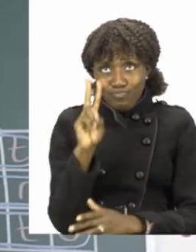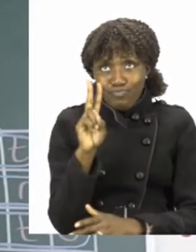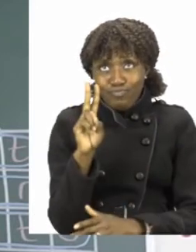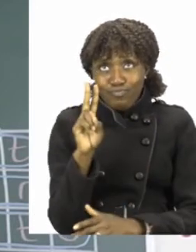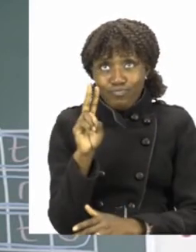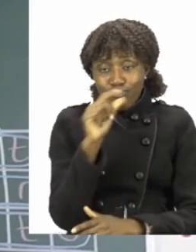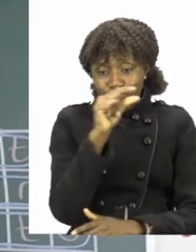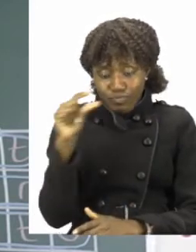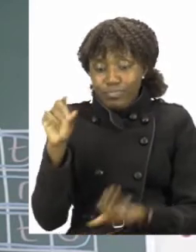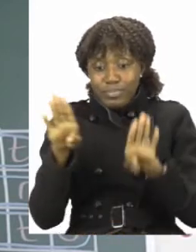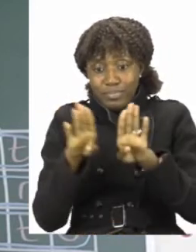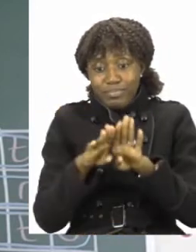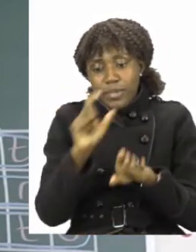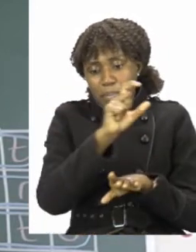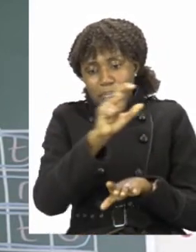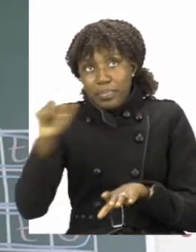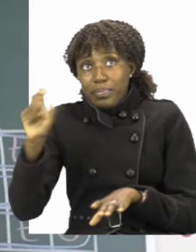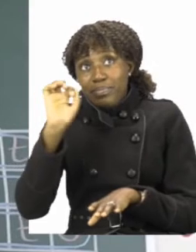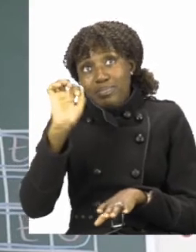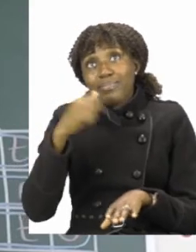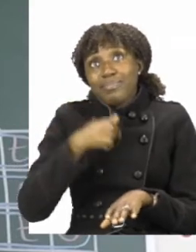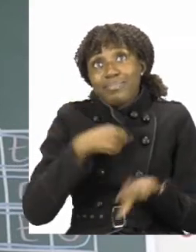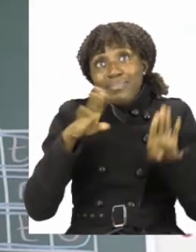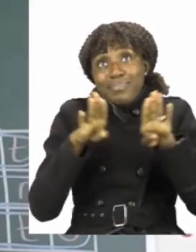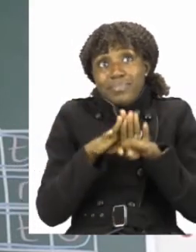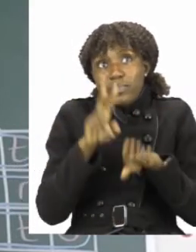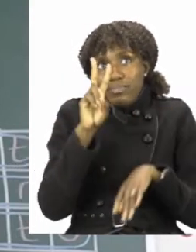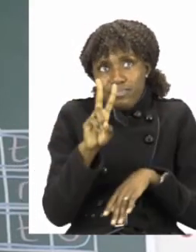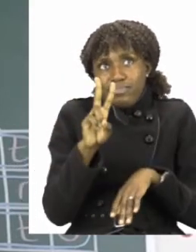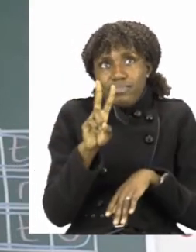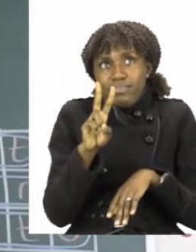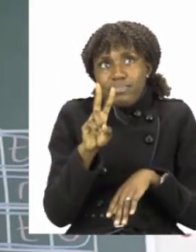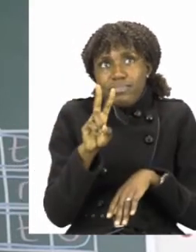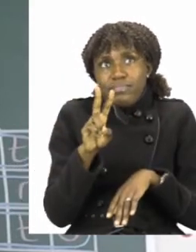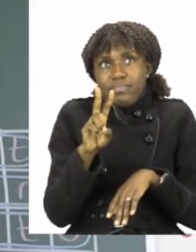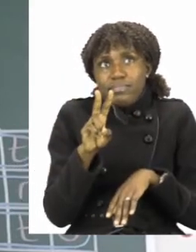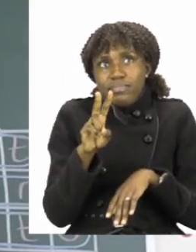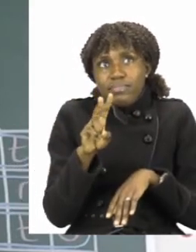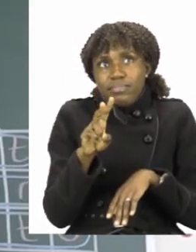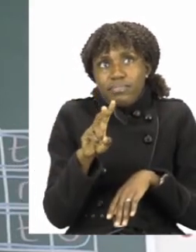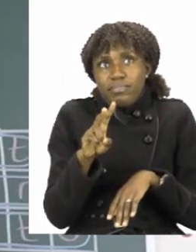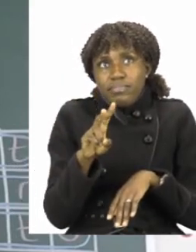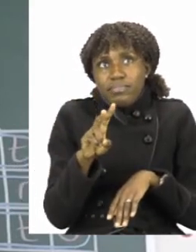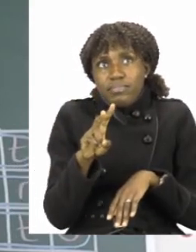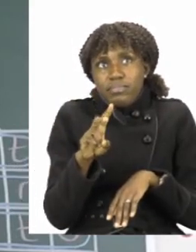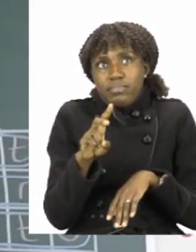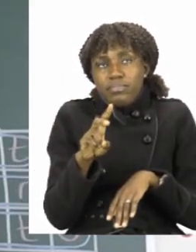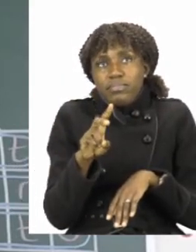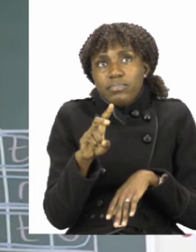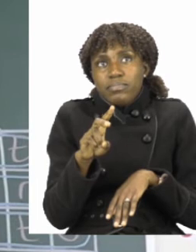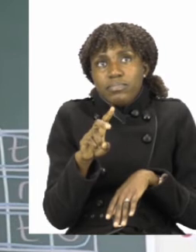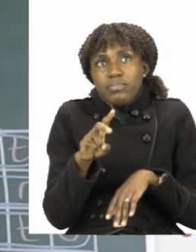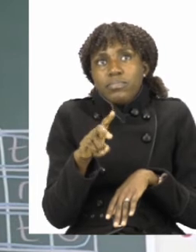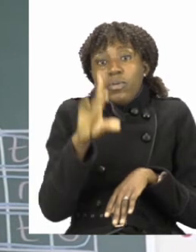make sentences. I have made 2 sentences here. The first one says, I